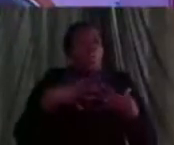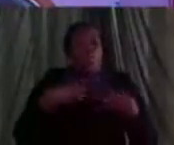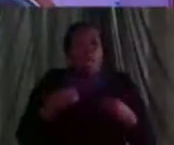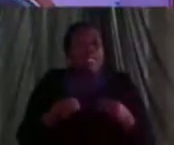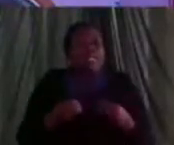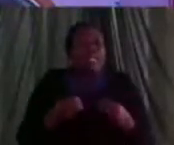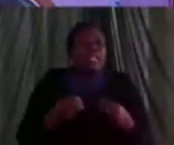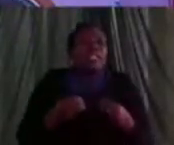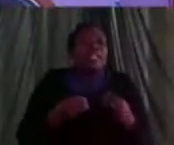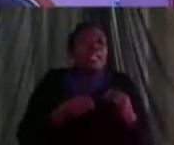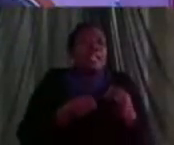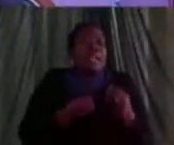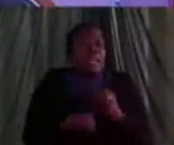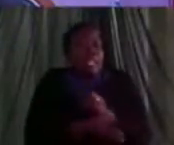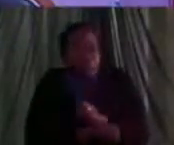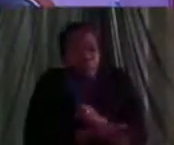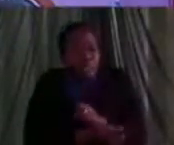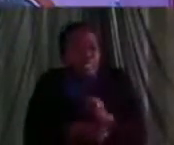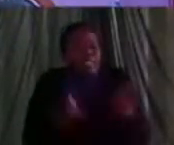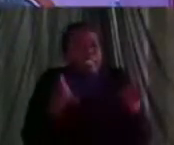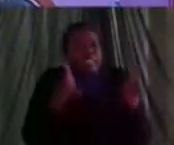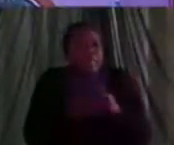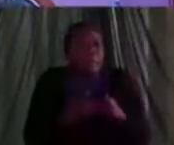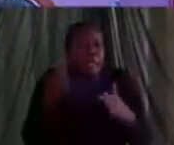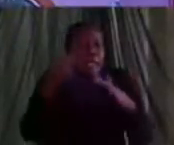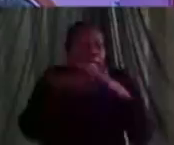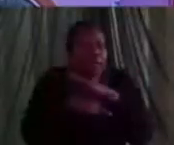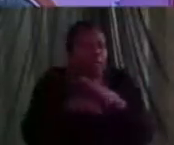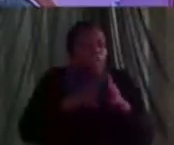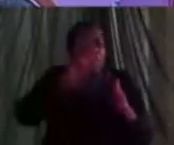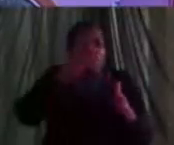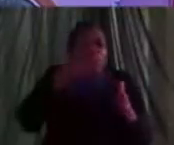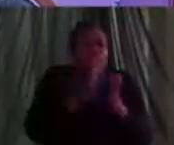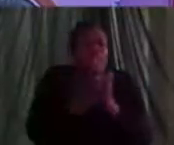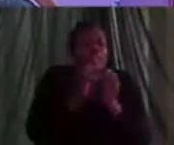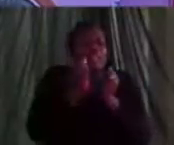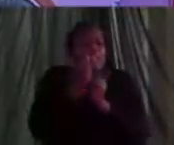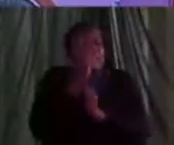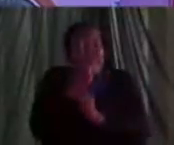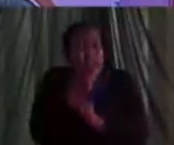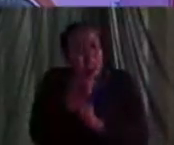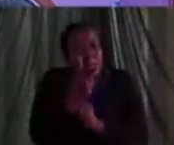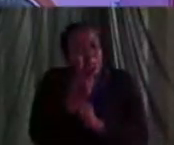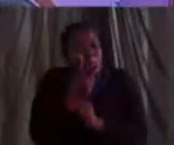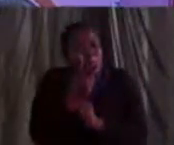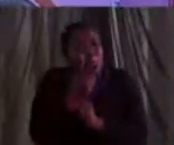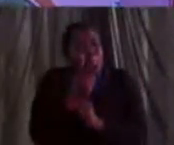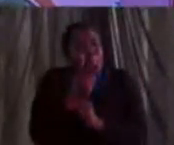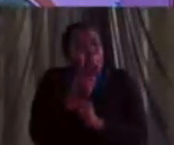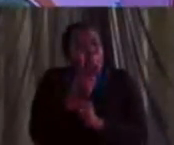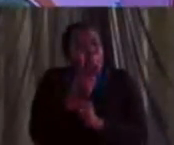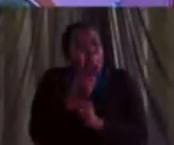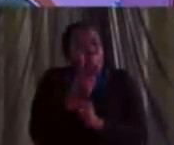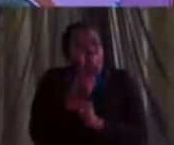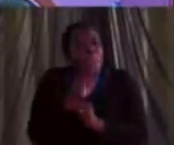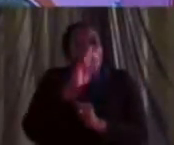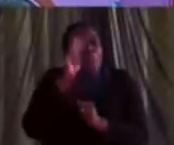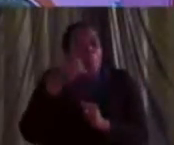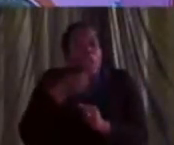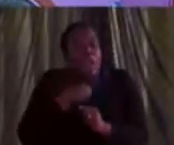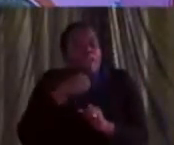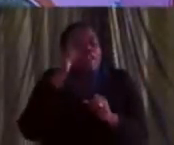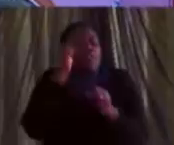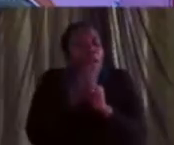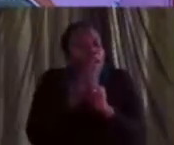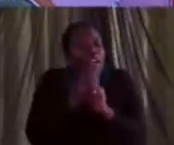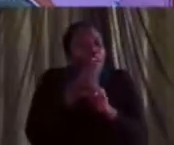the concept and the law came in 2003 after the NAC revolution in 2002. We have dealt with it